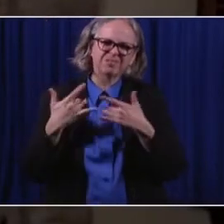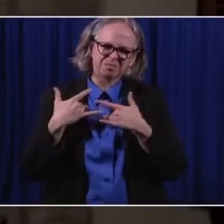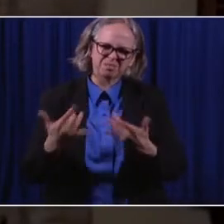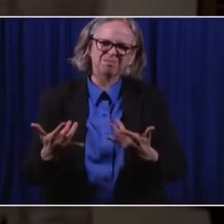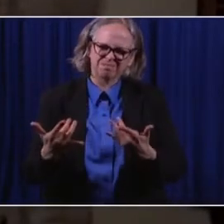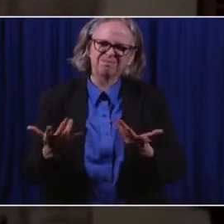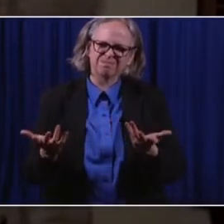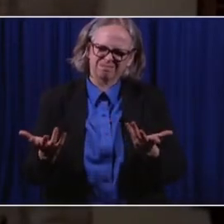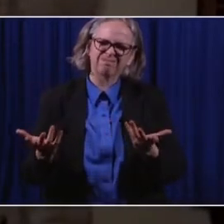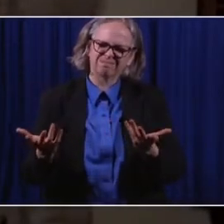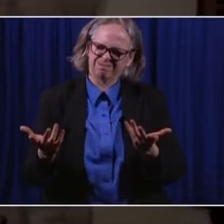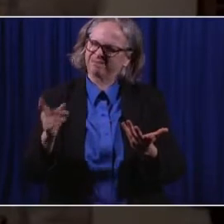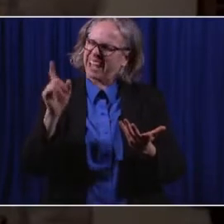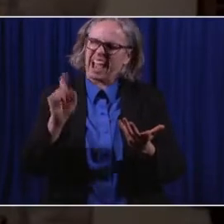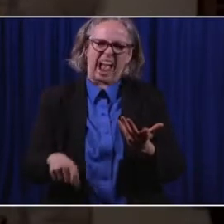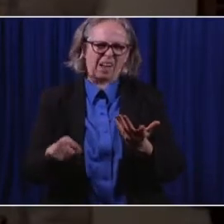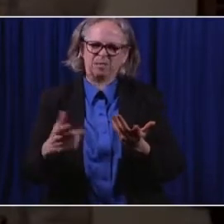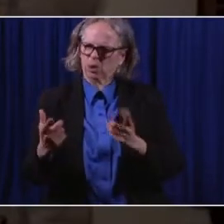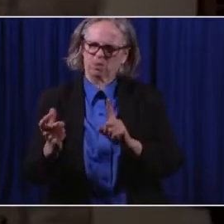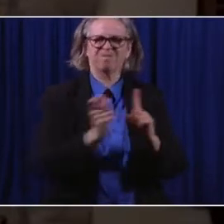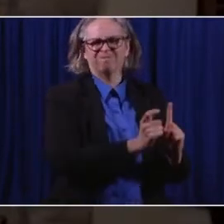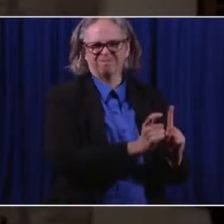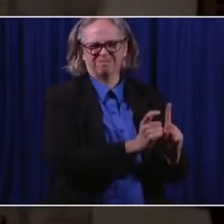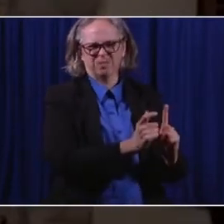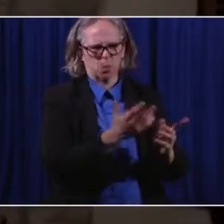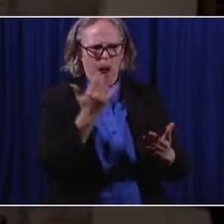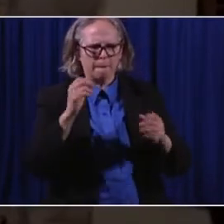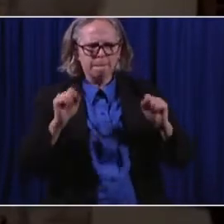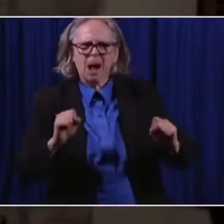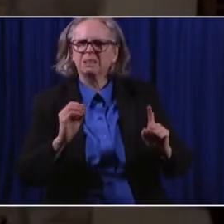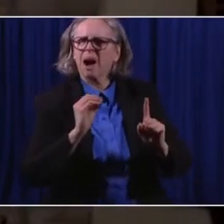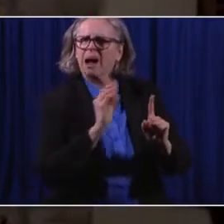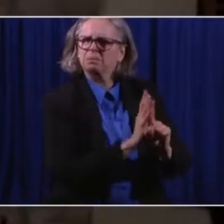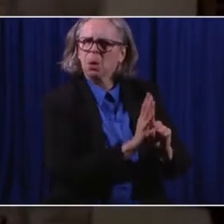the students who were around that student in close contact.